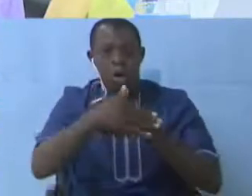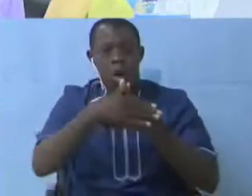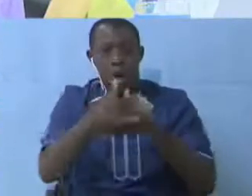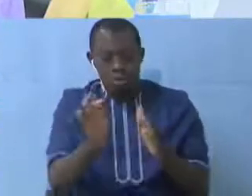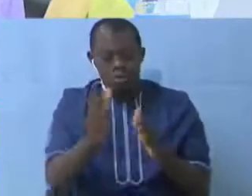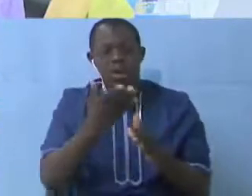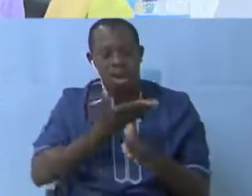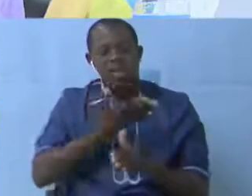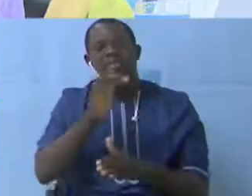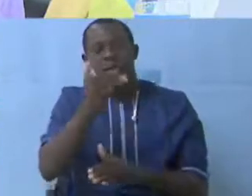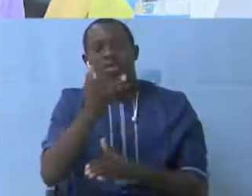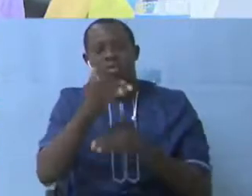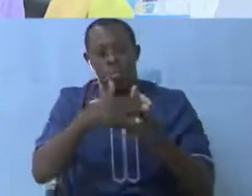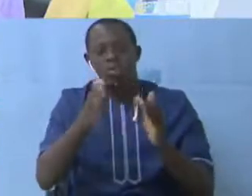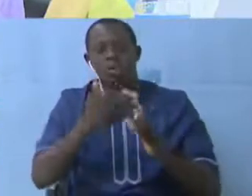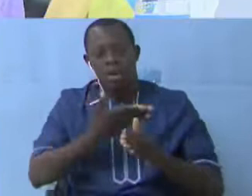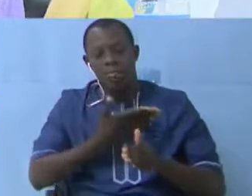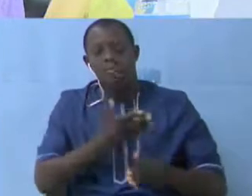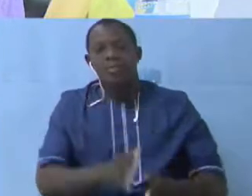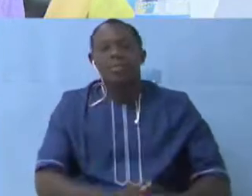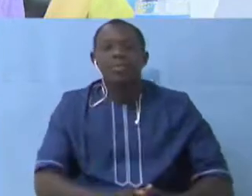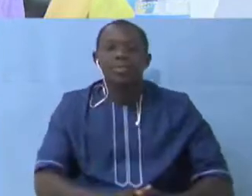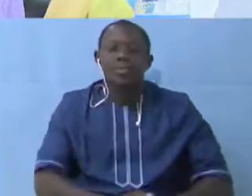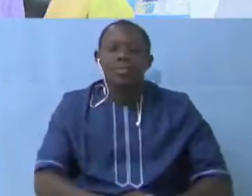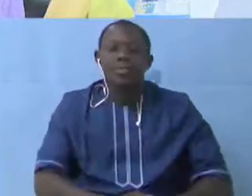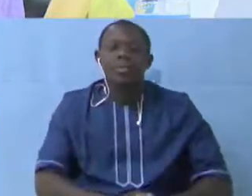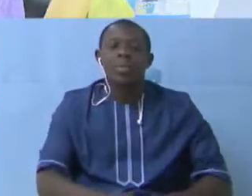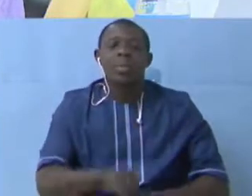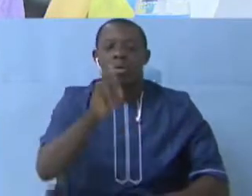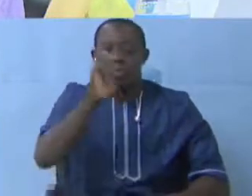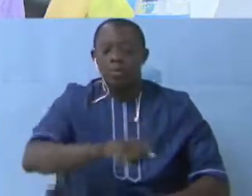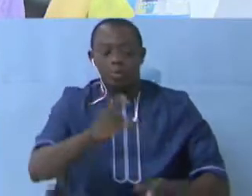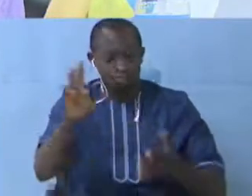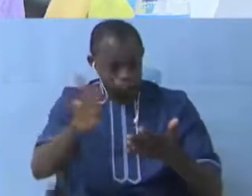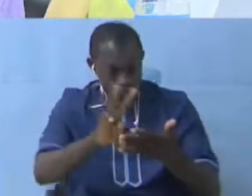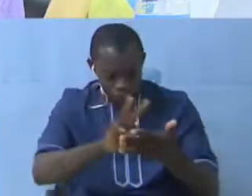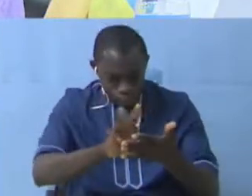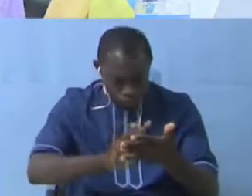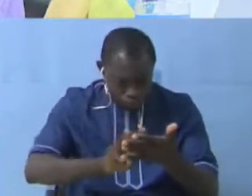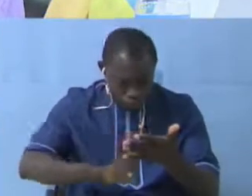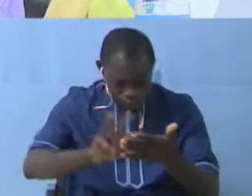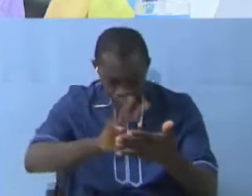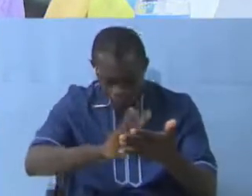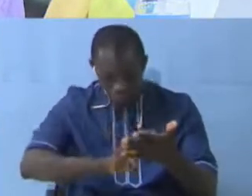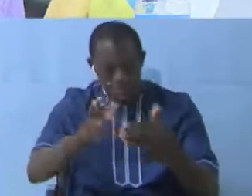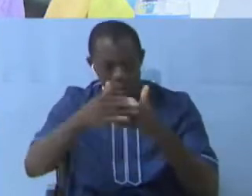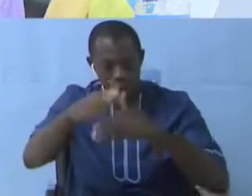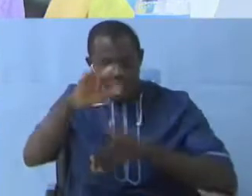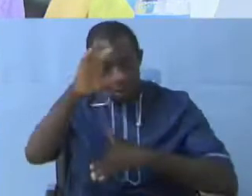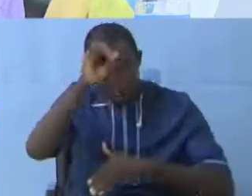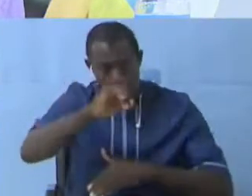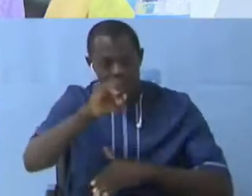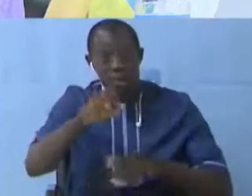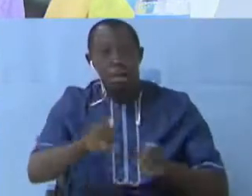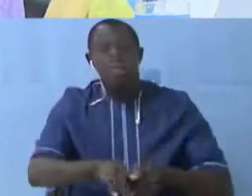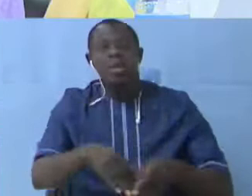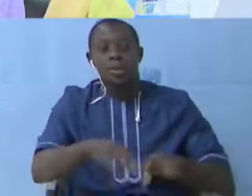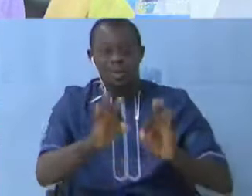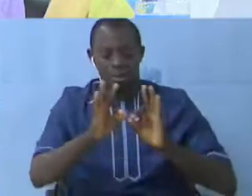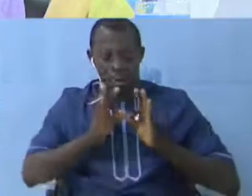fooy bi nga xam ne ni fooy taarix la foog si ñu ubbi ko de. We have to read it thoroughly. Te it foog si ñu jàng ko it ba mu set. Take